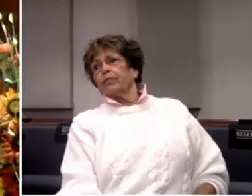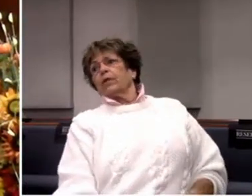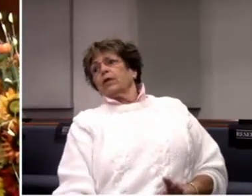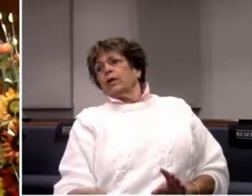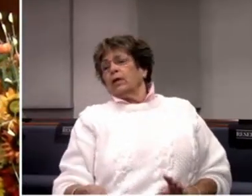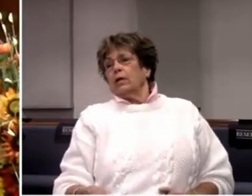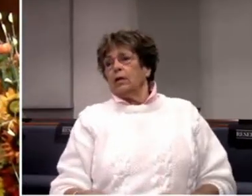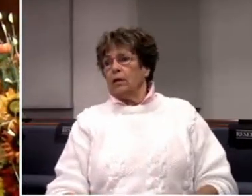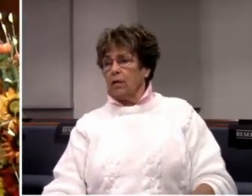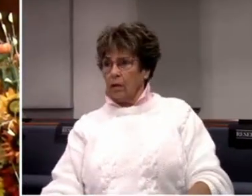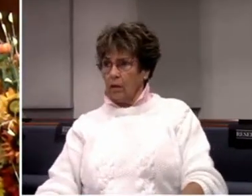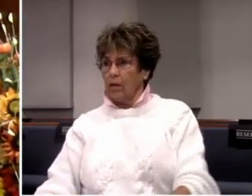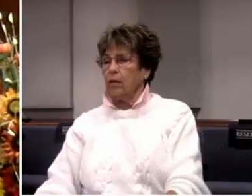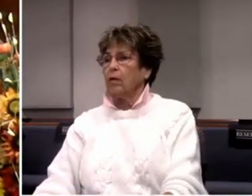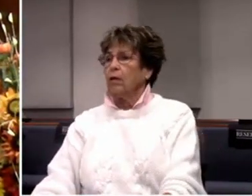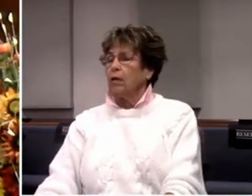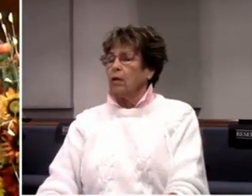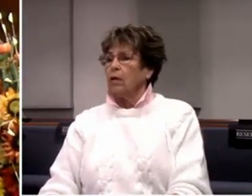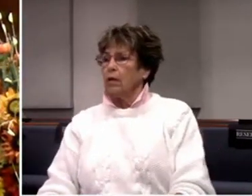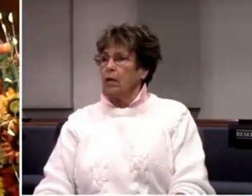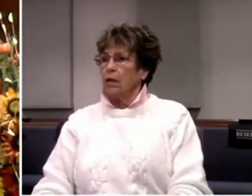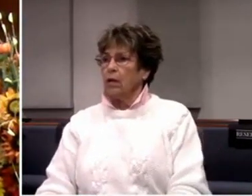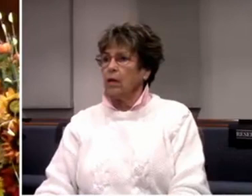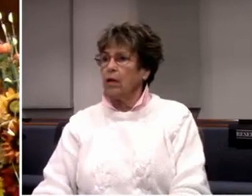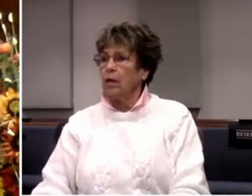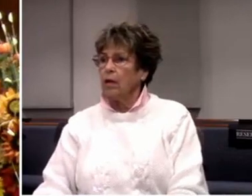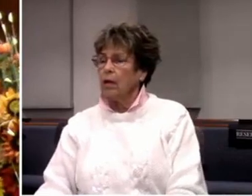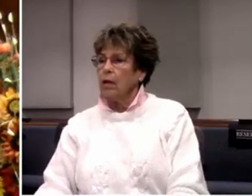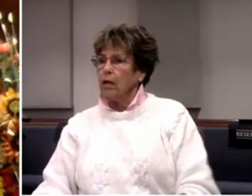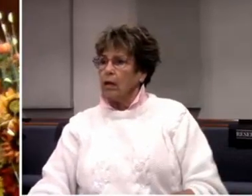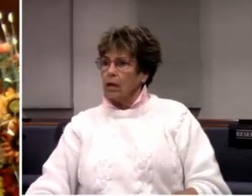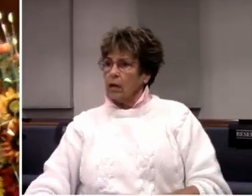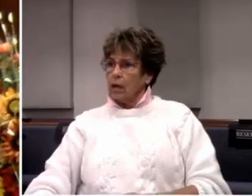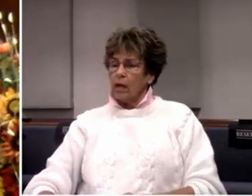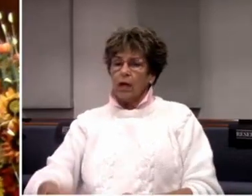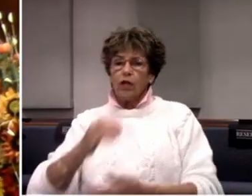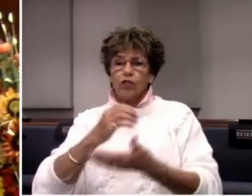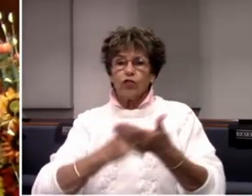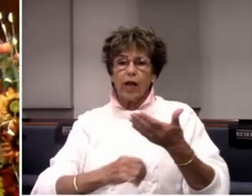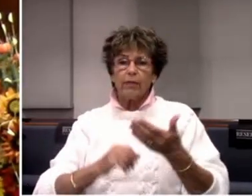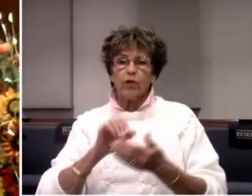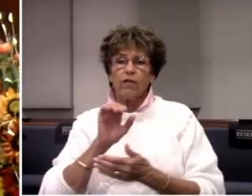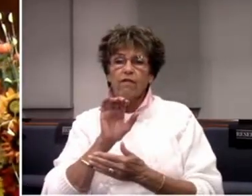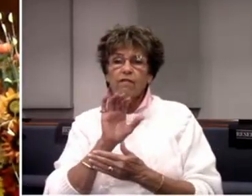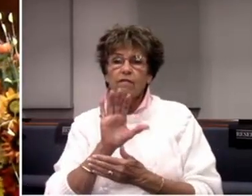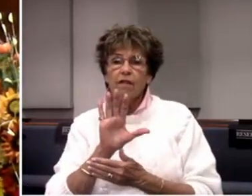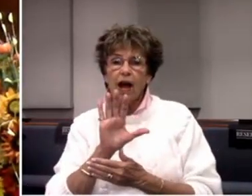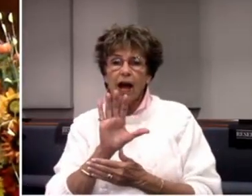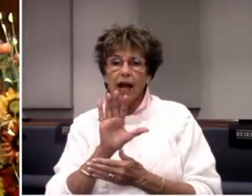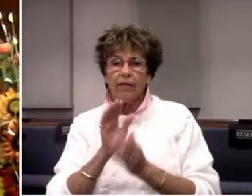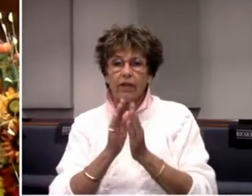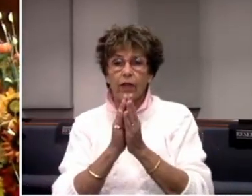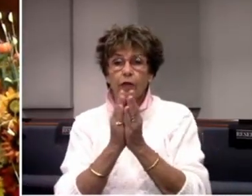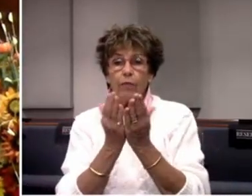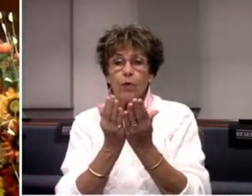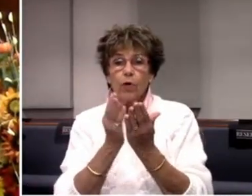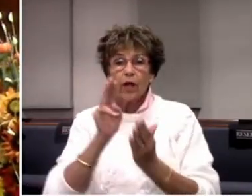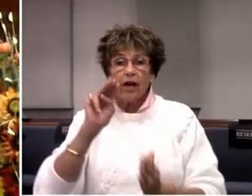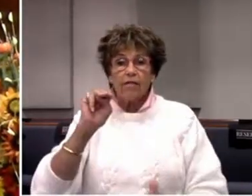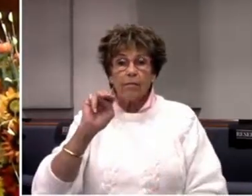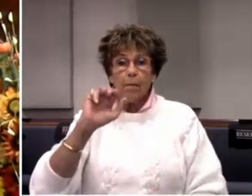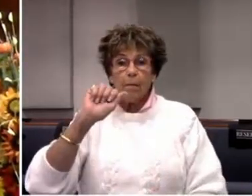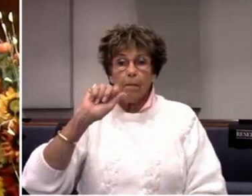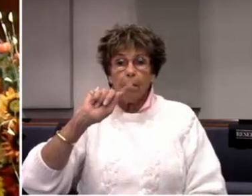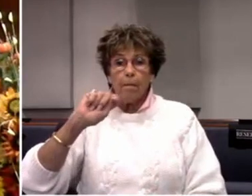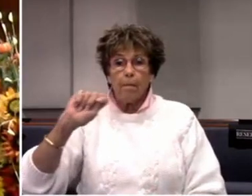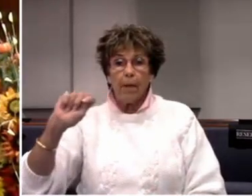already been somewhat introduced, but I want to pick up in the middle of chapter 5 of the book of Matthew, verse number 38. You know this is the